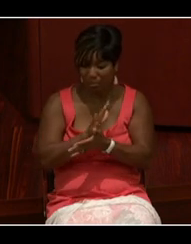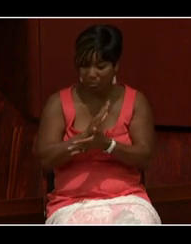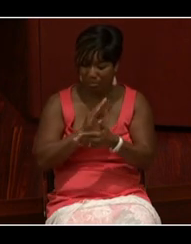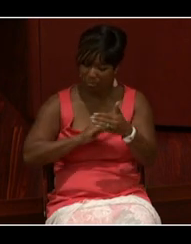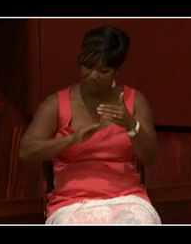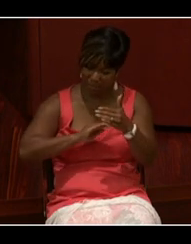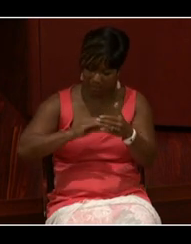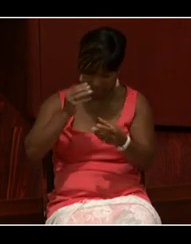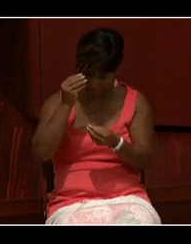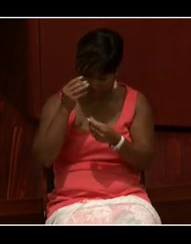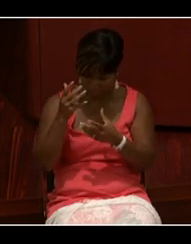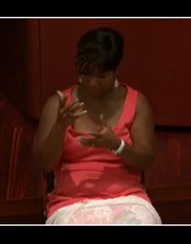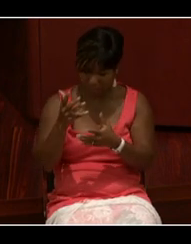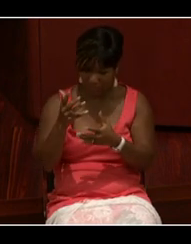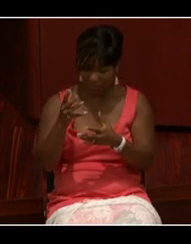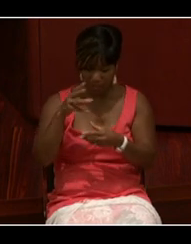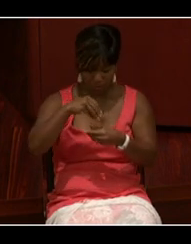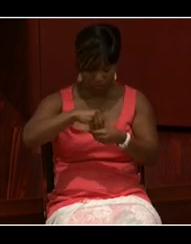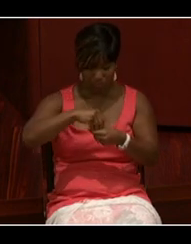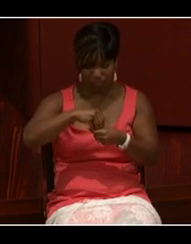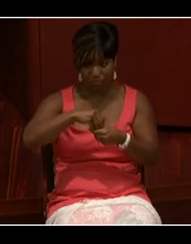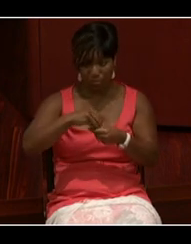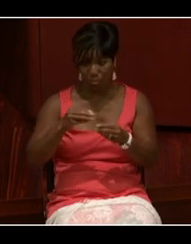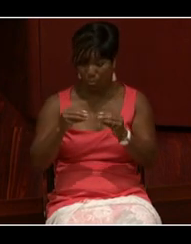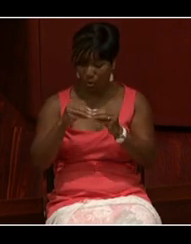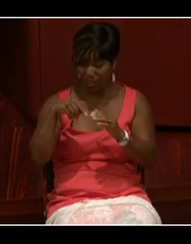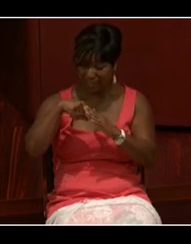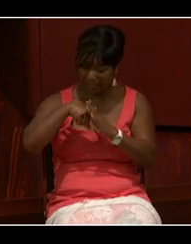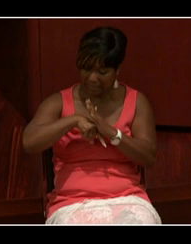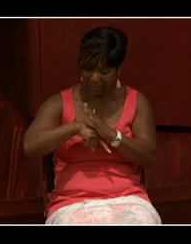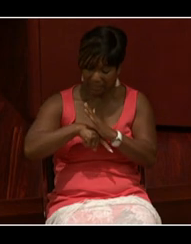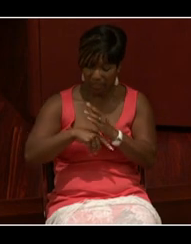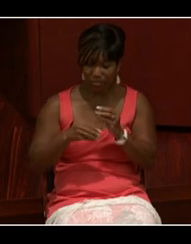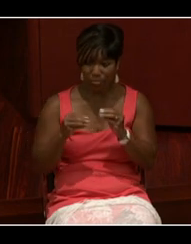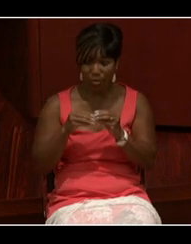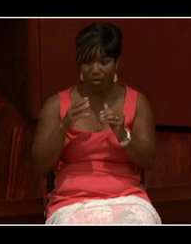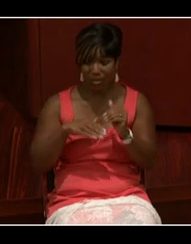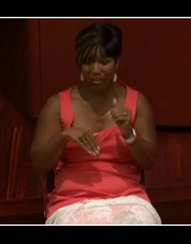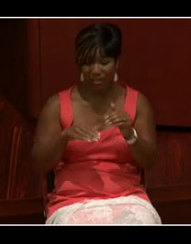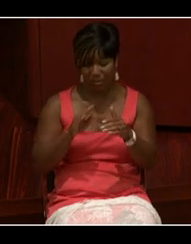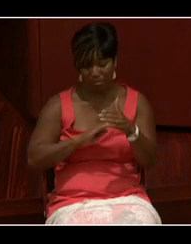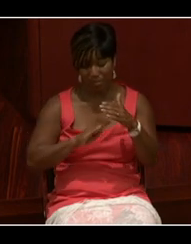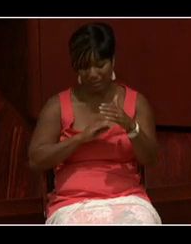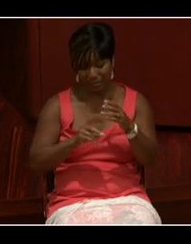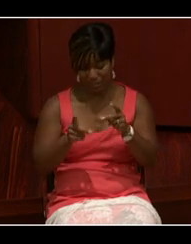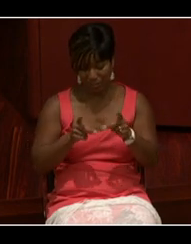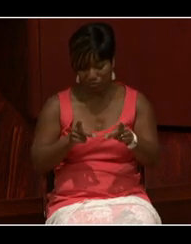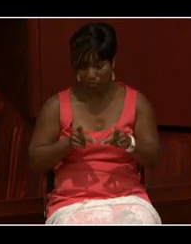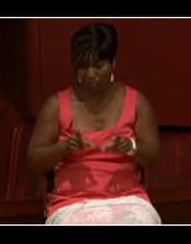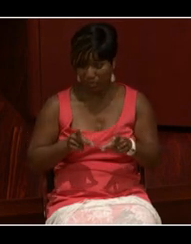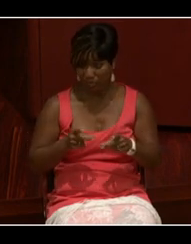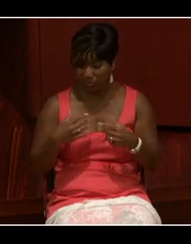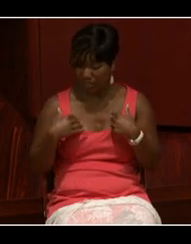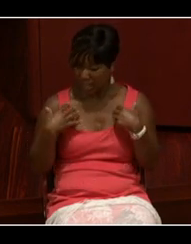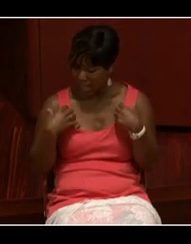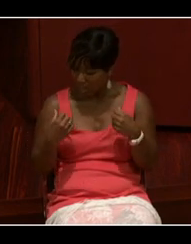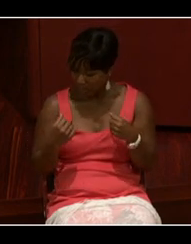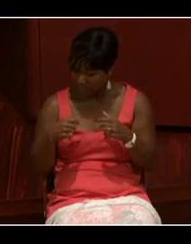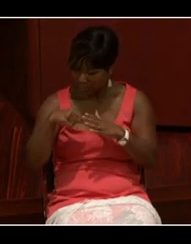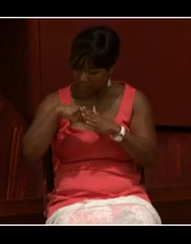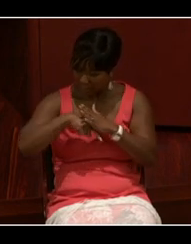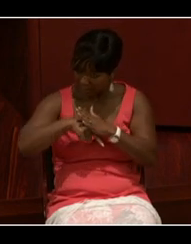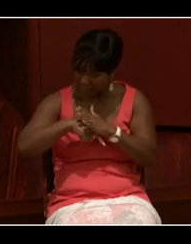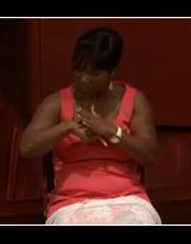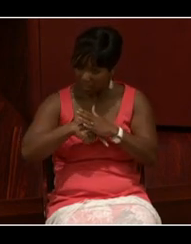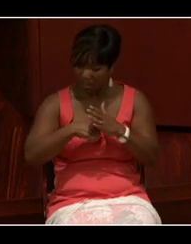the time of their entry. It include more details beyond, you know, your basic physical description. Is also you'd have health details, you